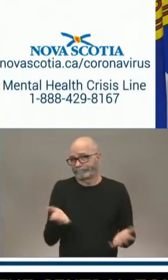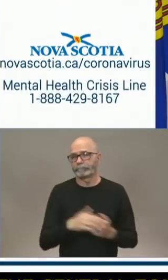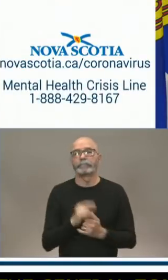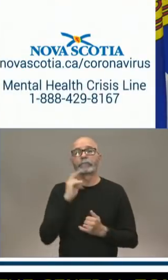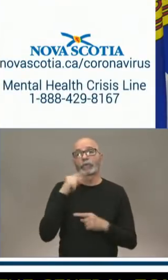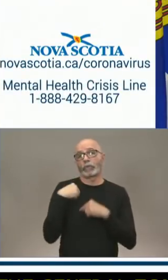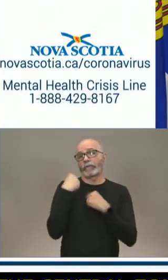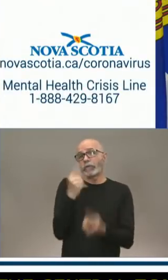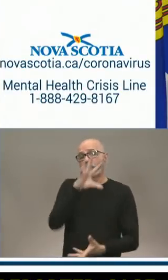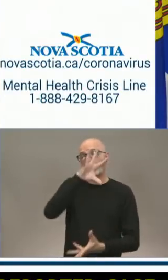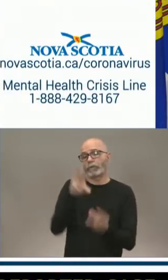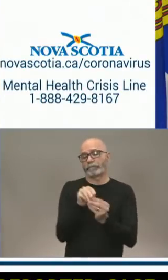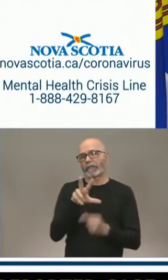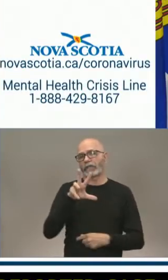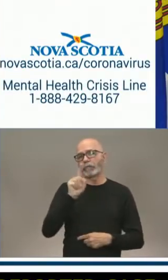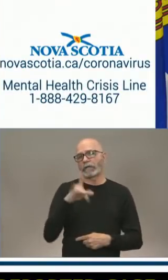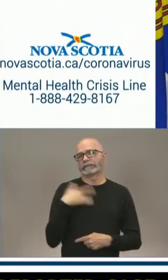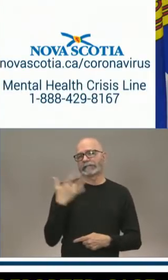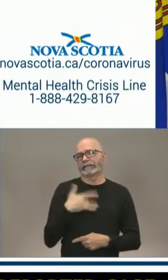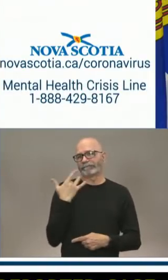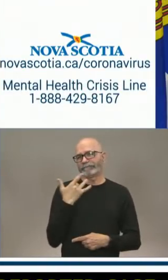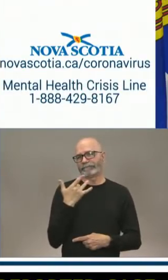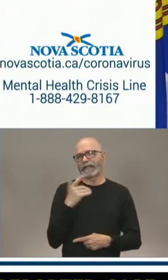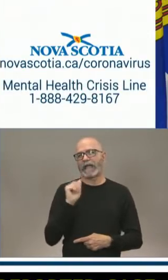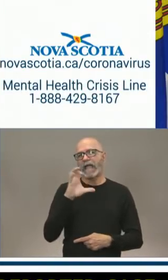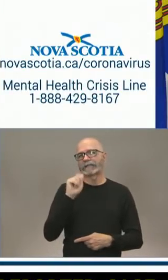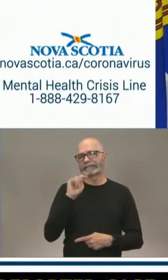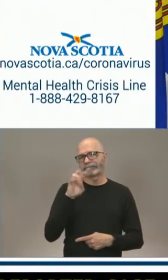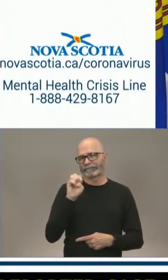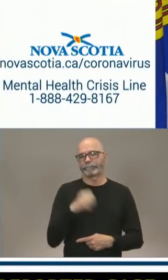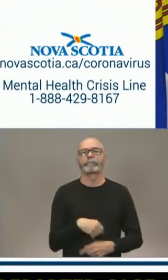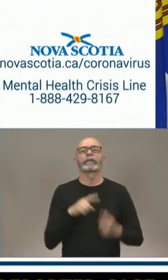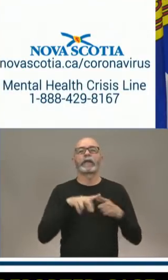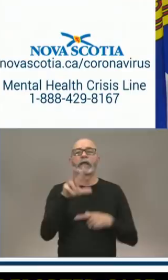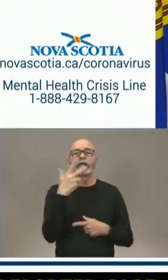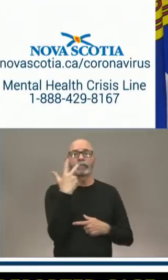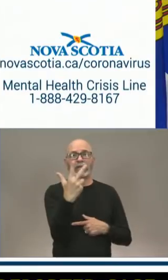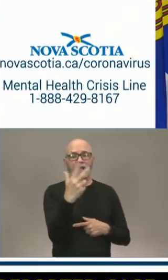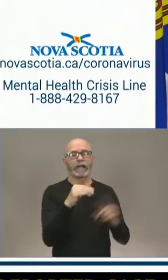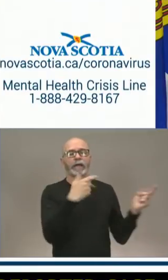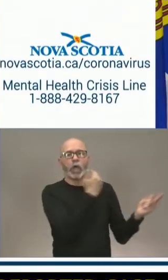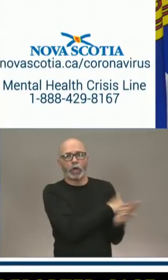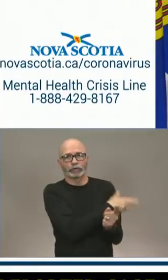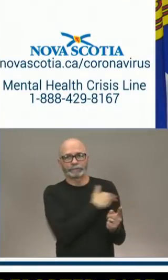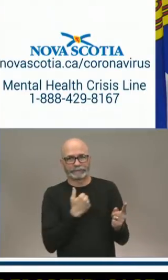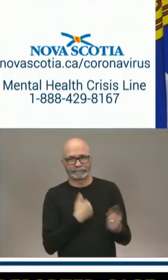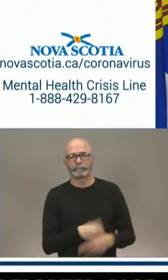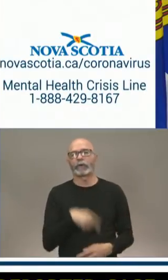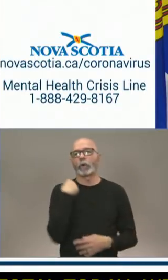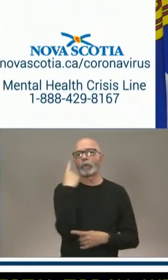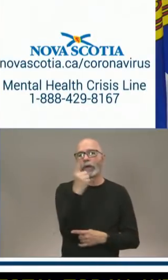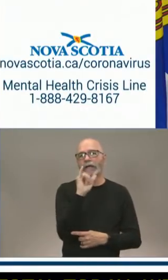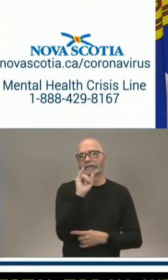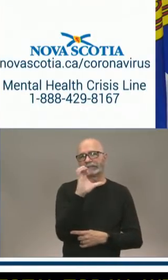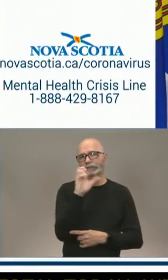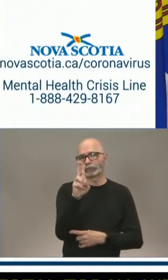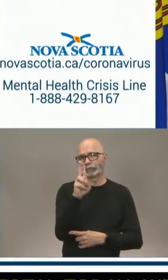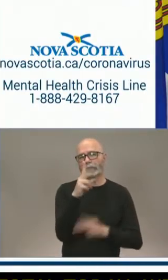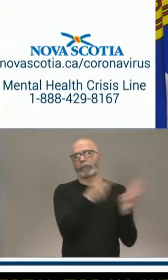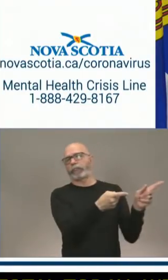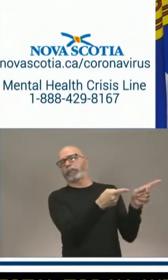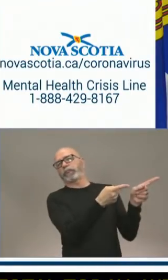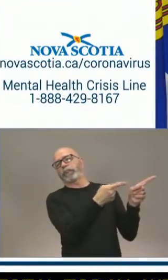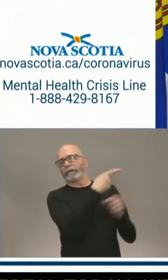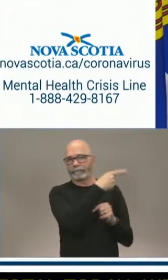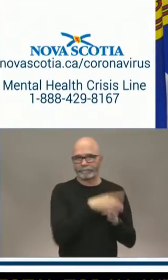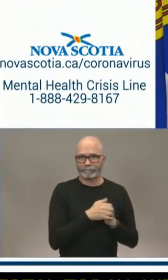Nova Scotia. 3 are in hospital, with 1 in the ICU. We still have a number of cases under investigation, and that is